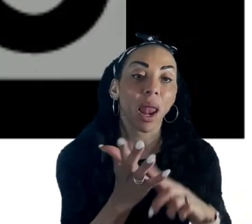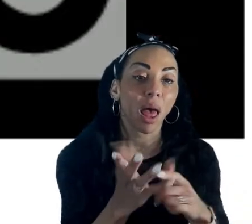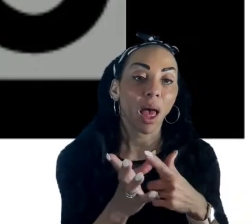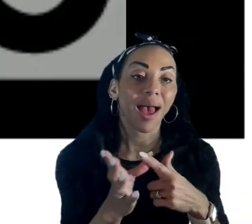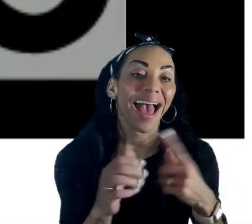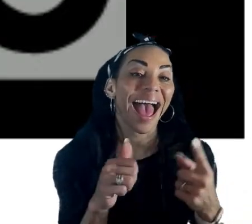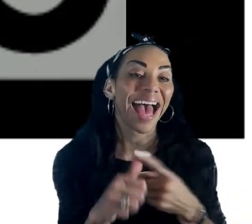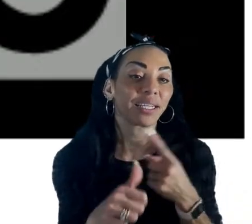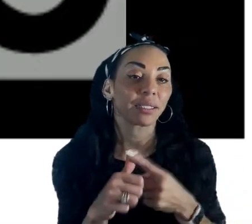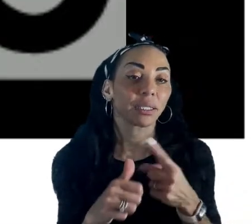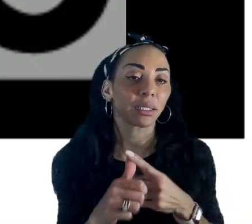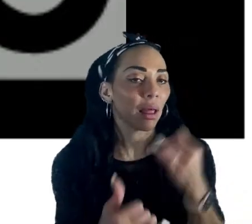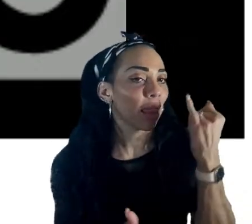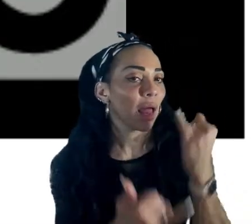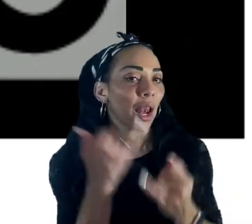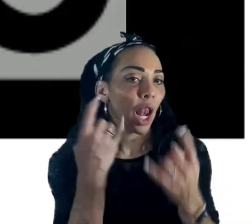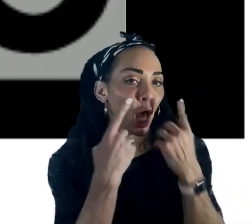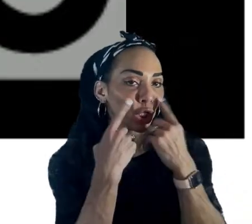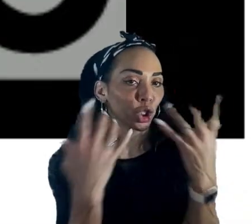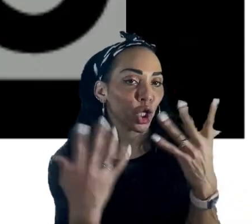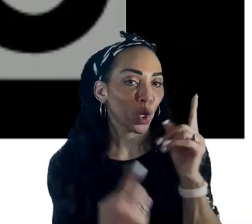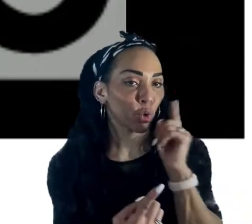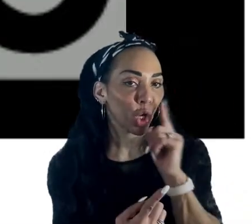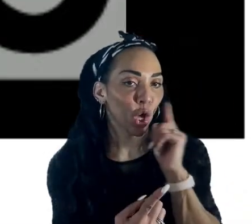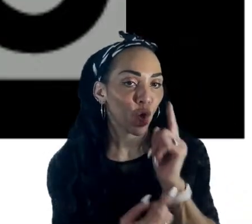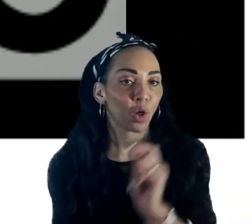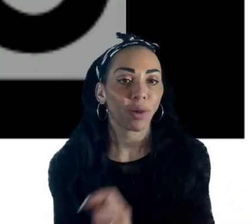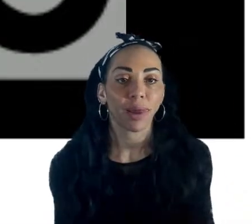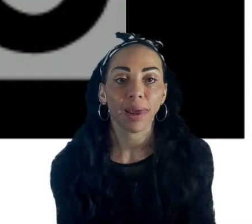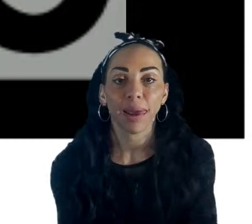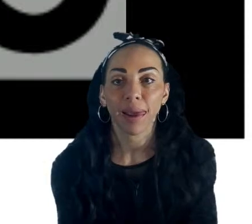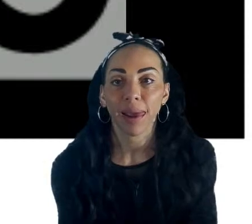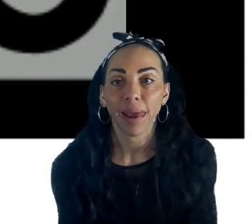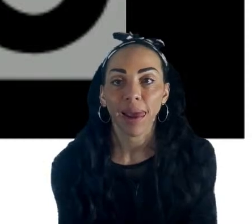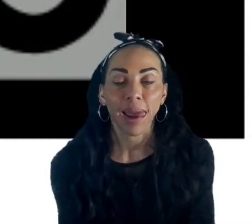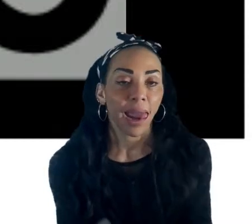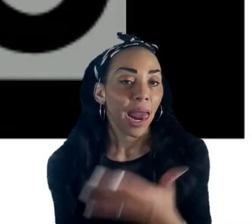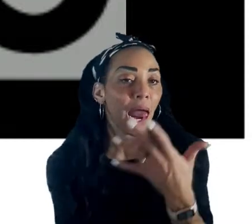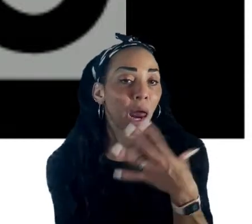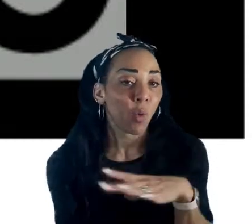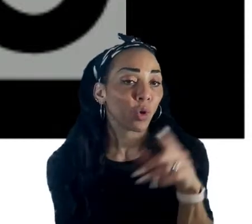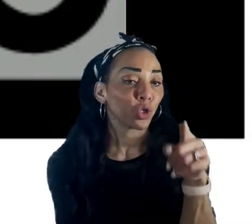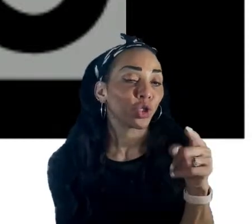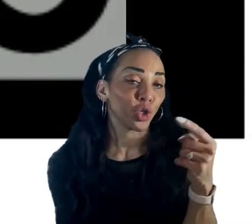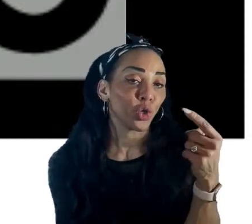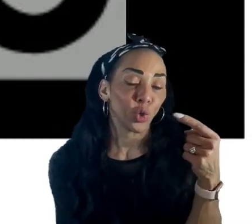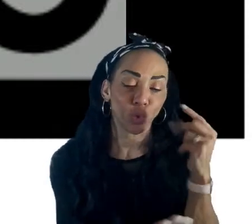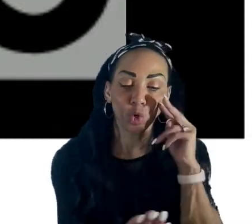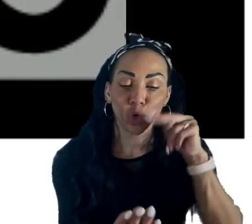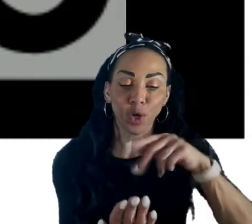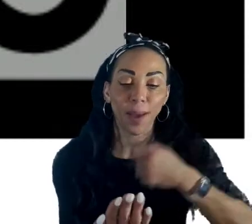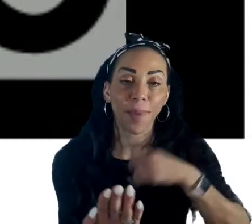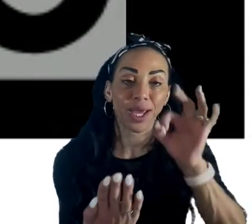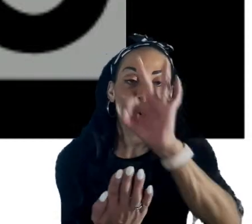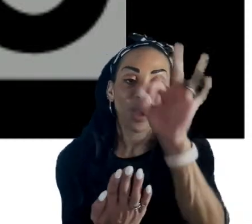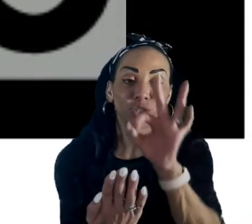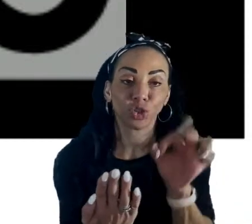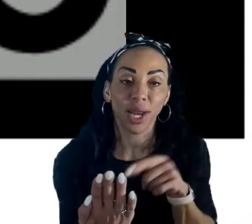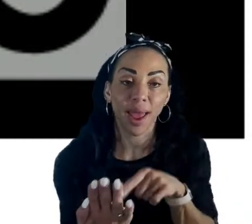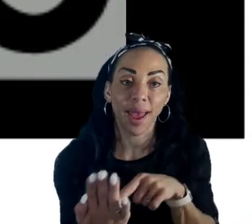I want to return again to this questionnaire that I've created, and some of